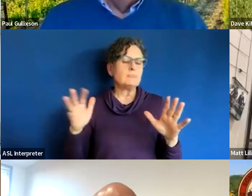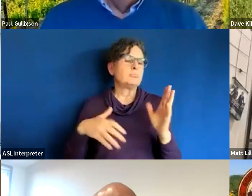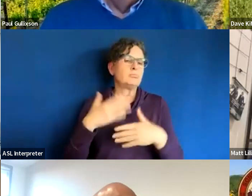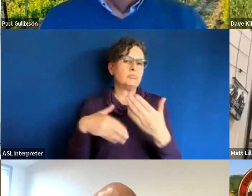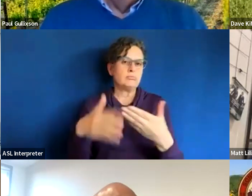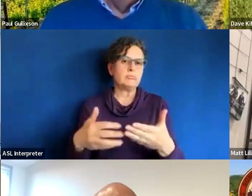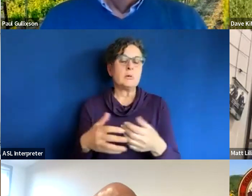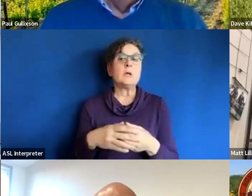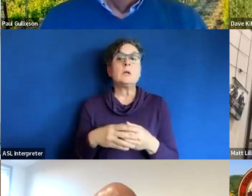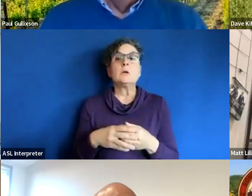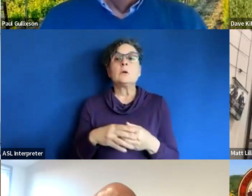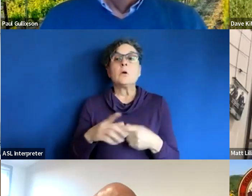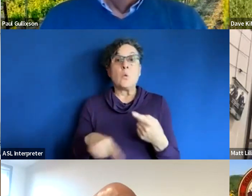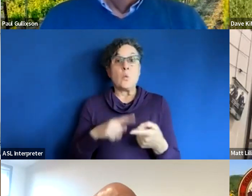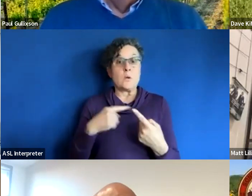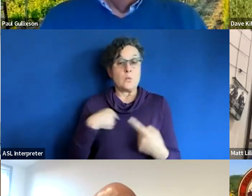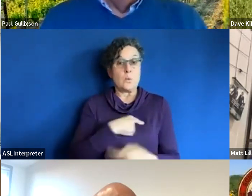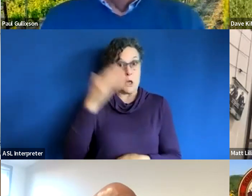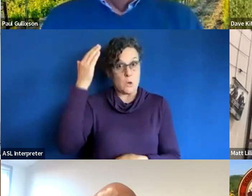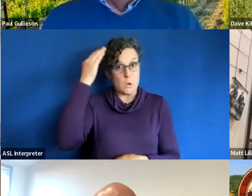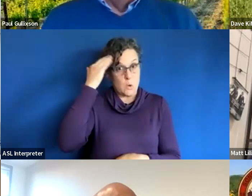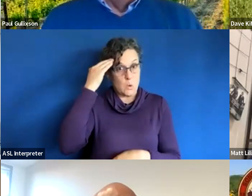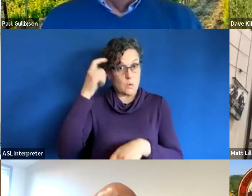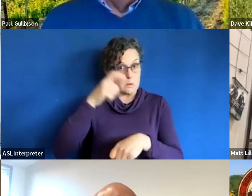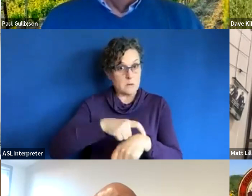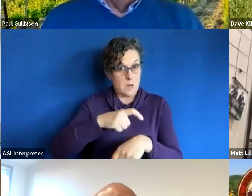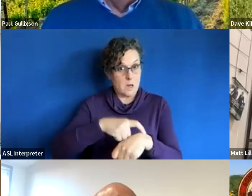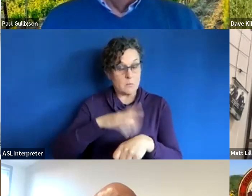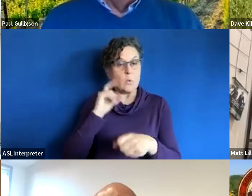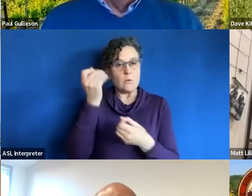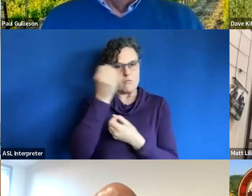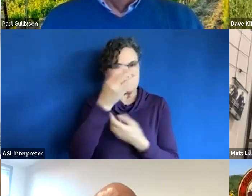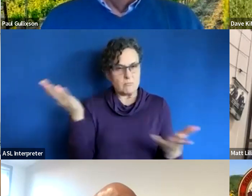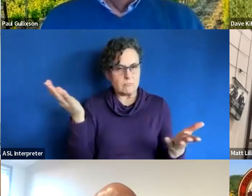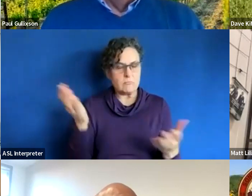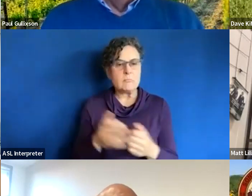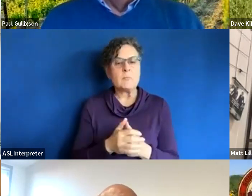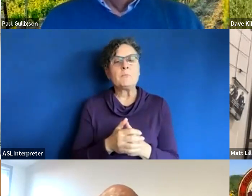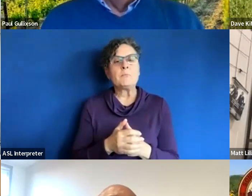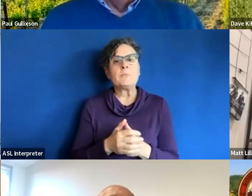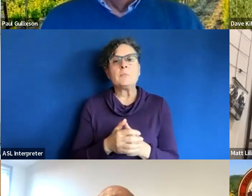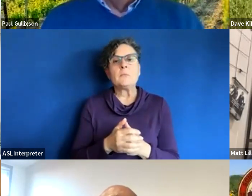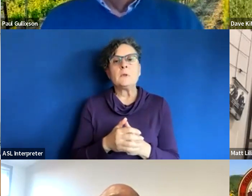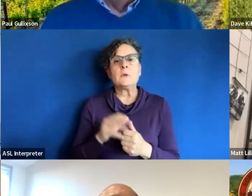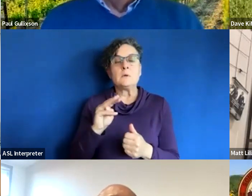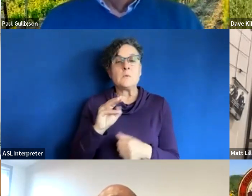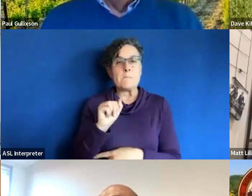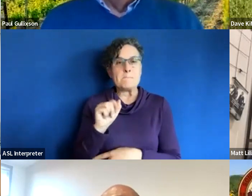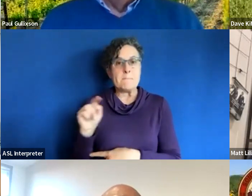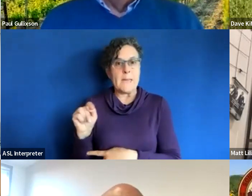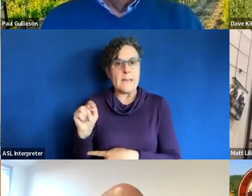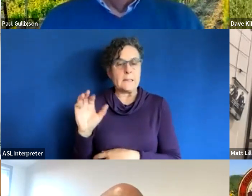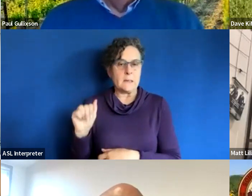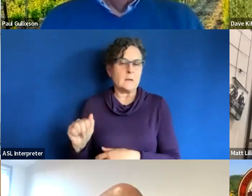out notifications or noticing, and then Matt, of course, can speak more to this as we have been in discussions